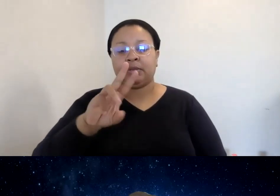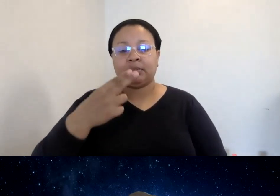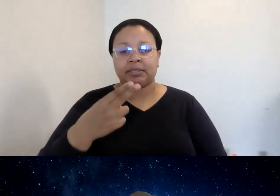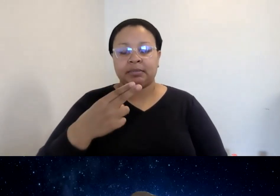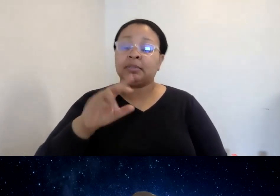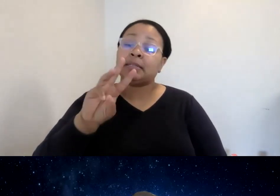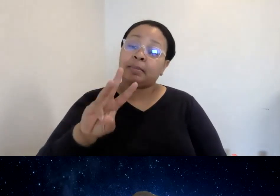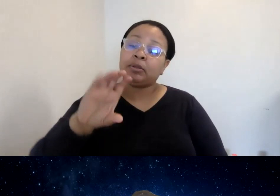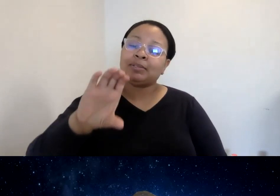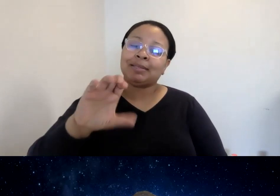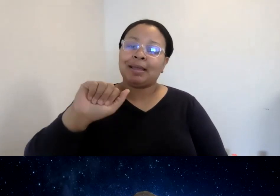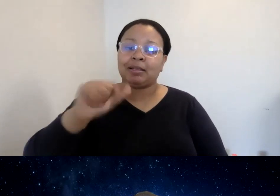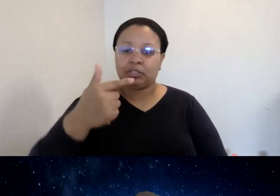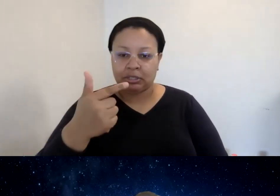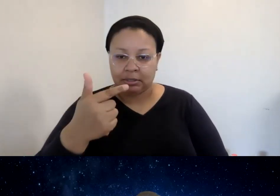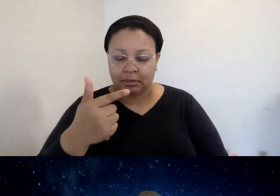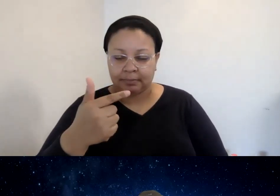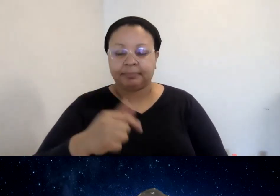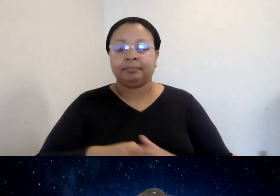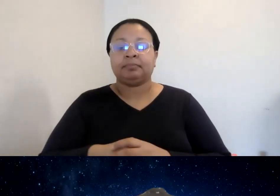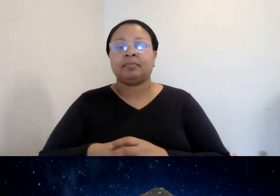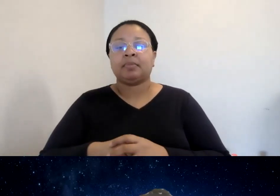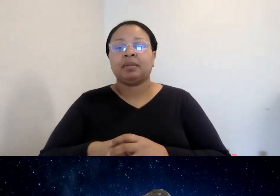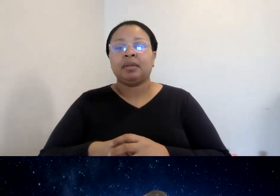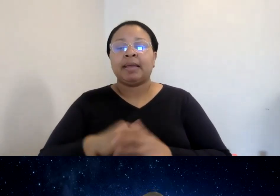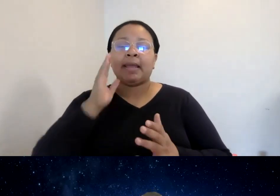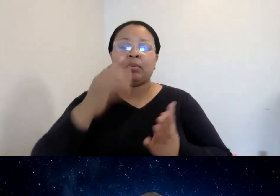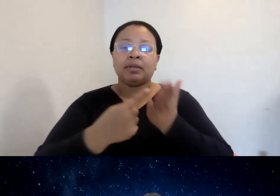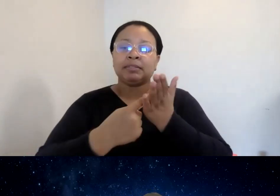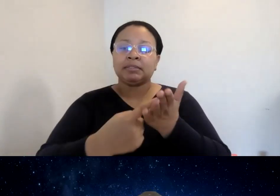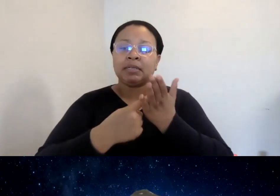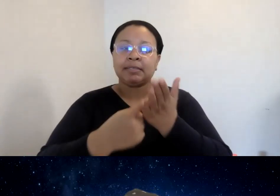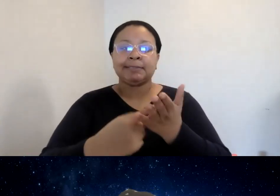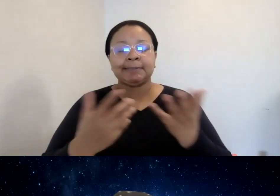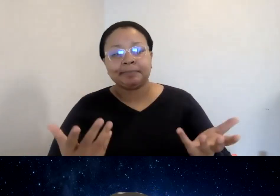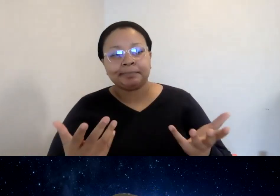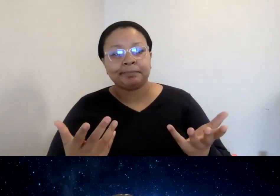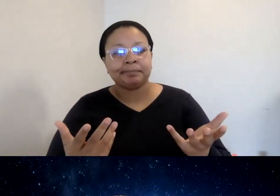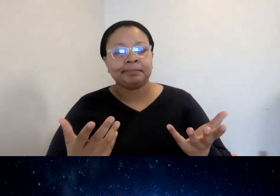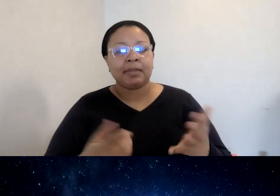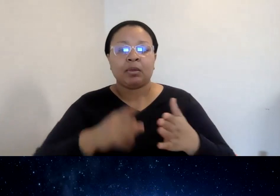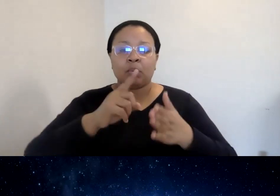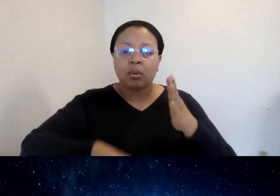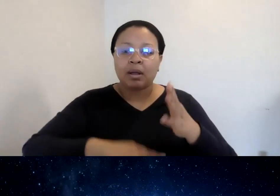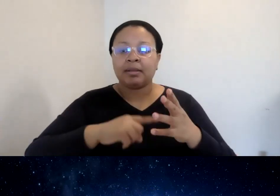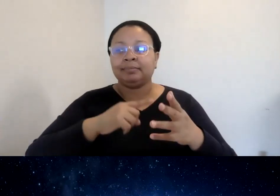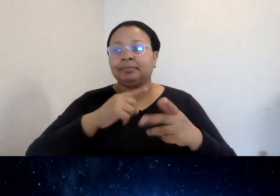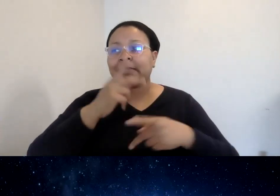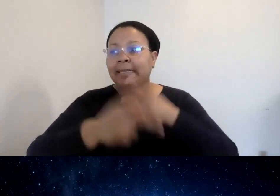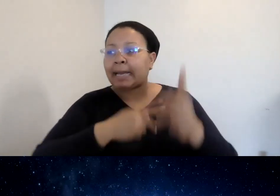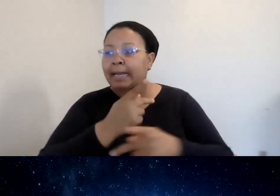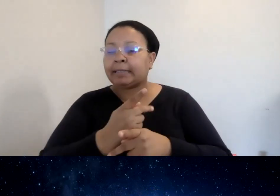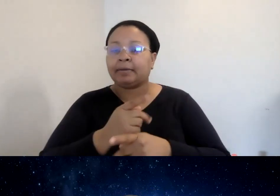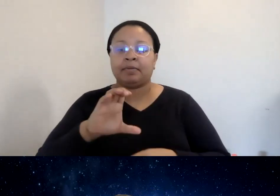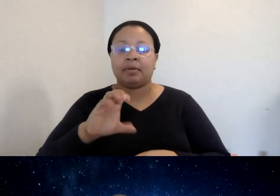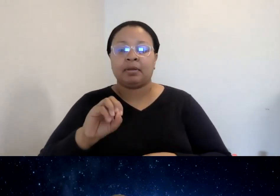WCAG, and it will tell you like what sort of contrast